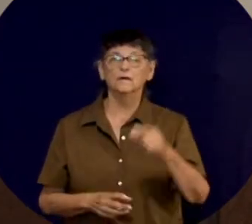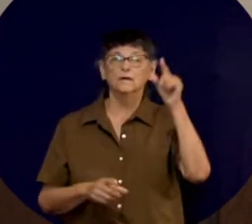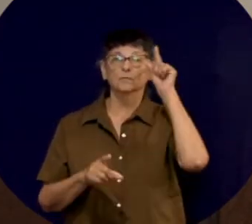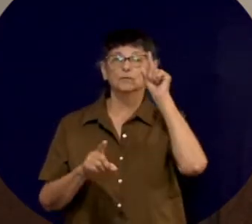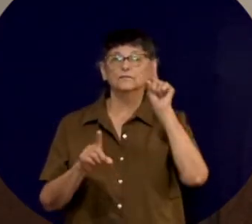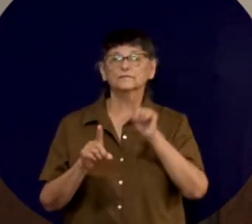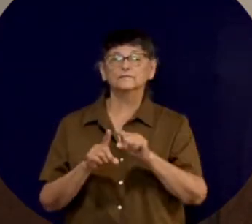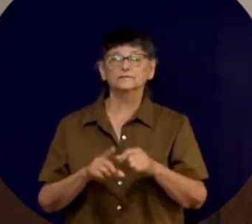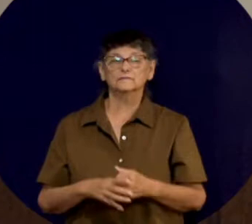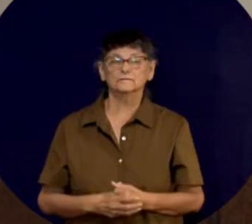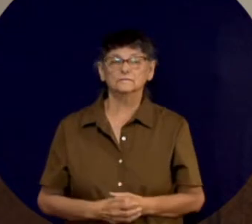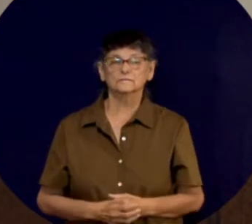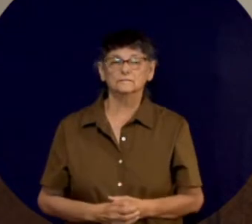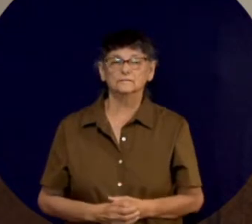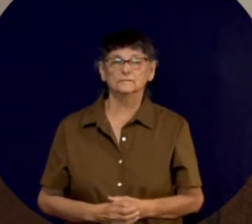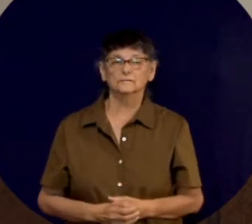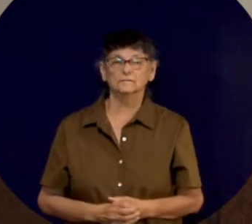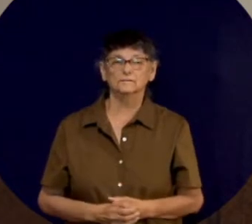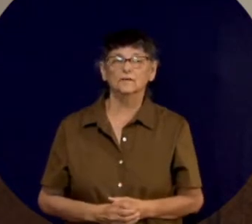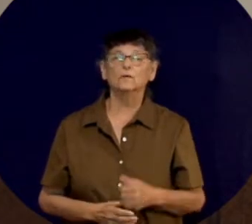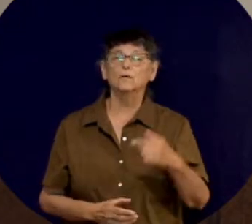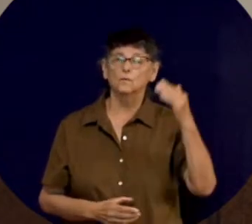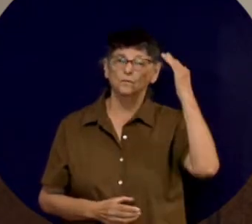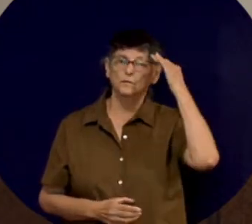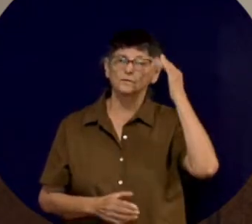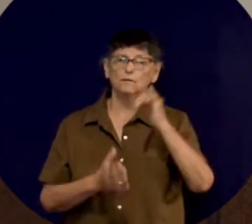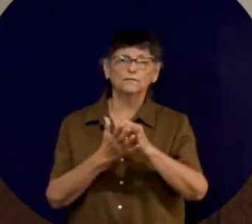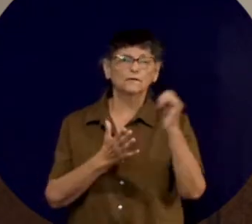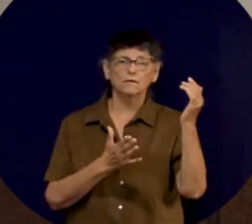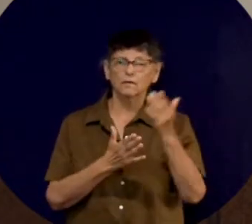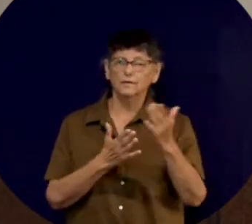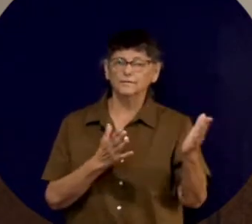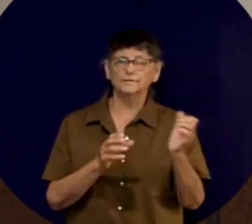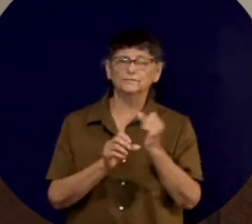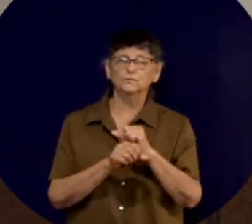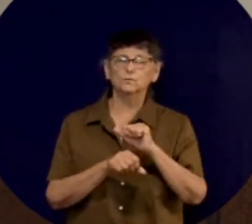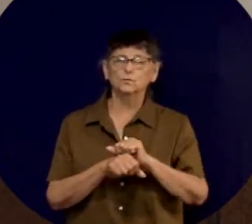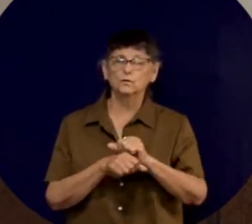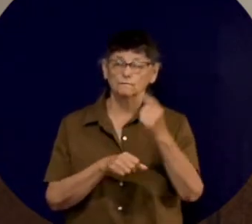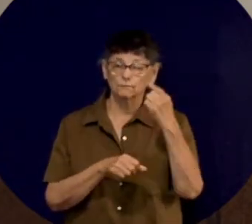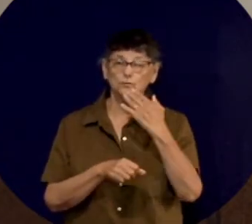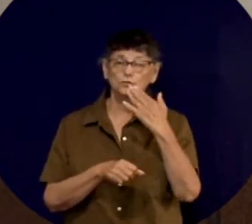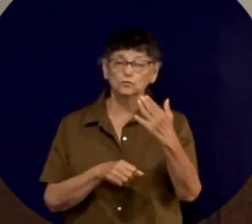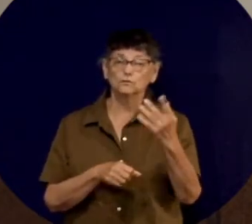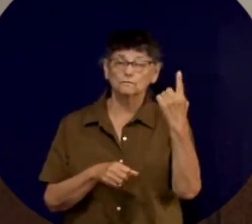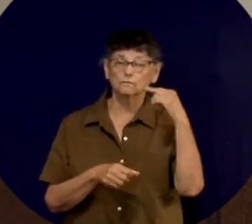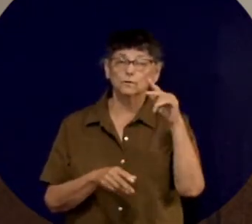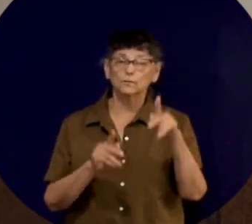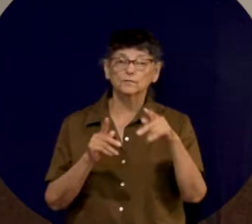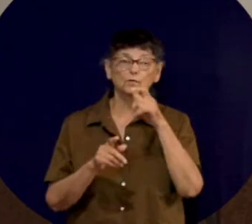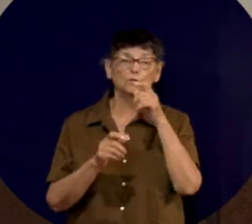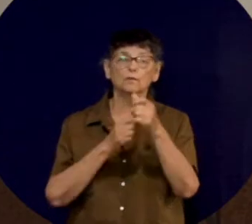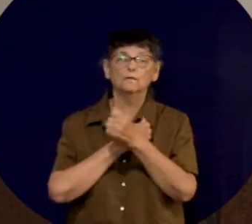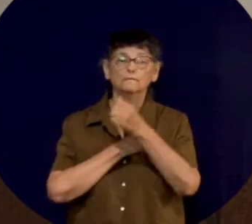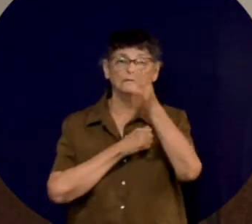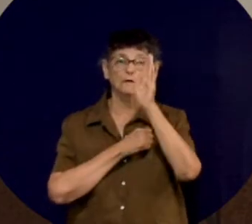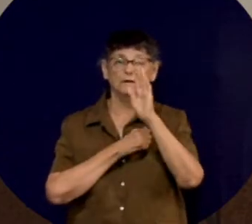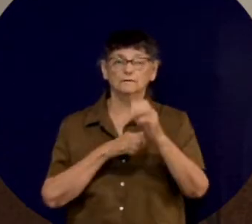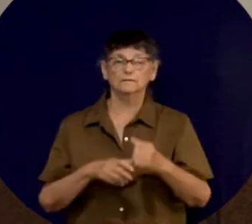Brothers and sisters, we know that all things work for good for those who love